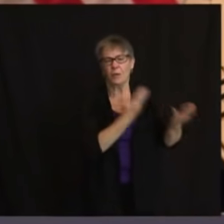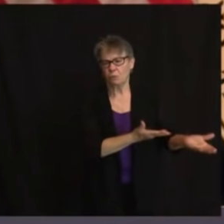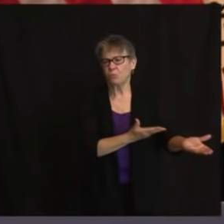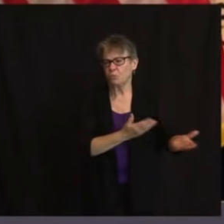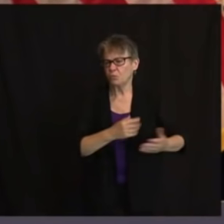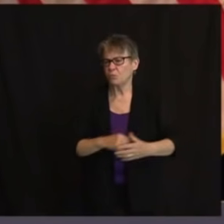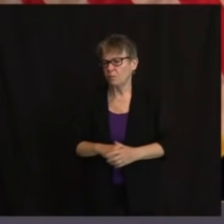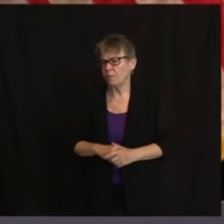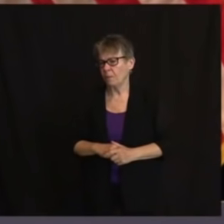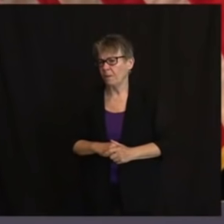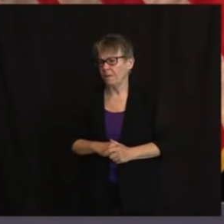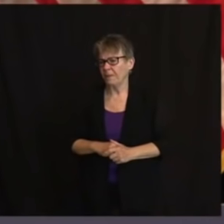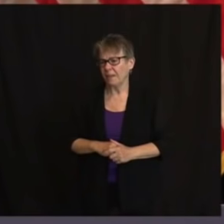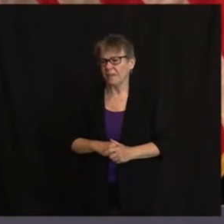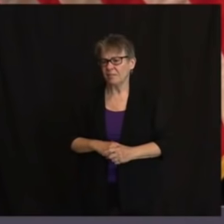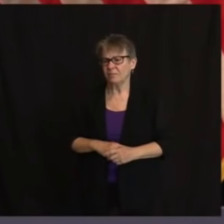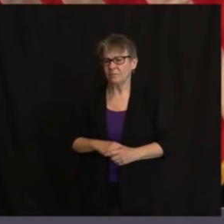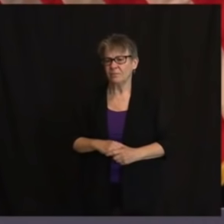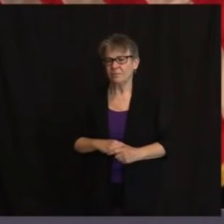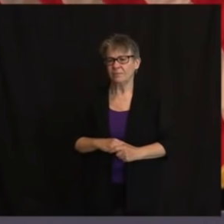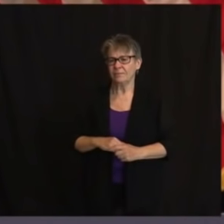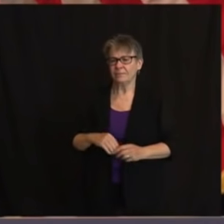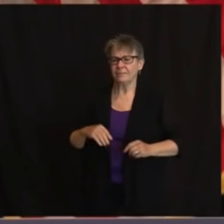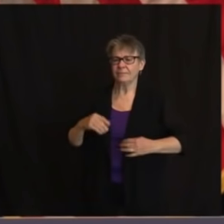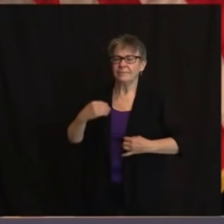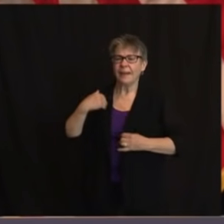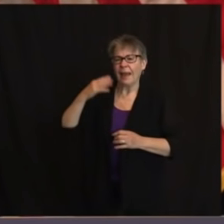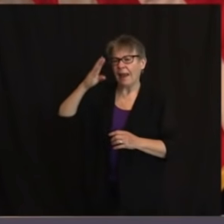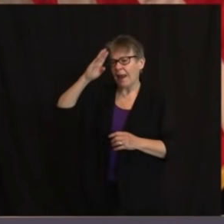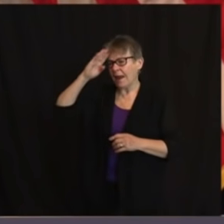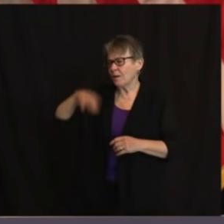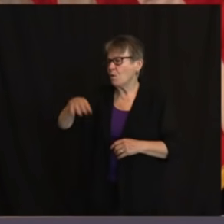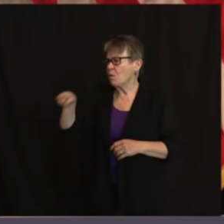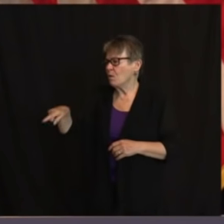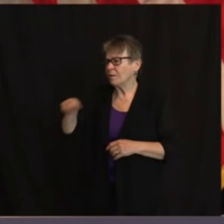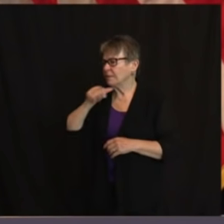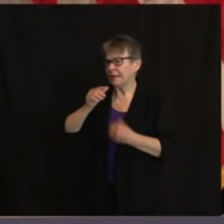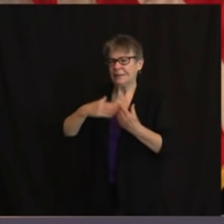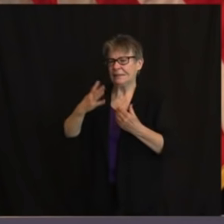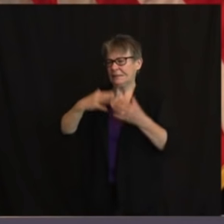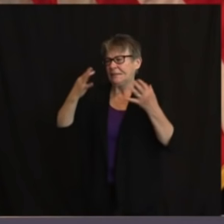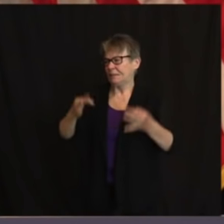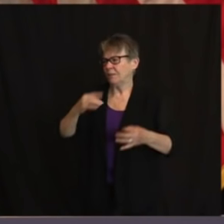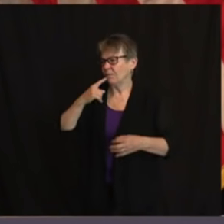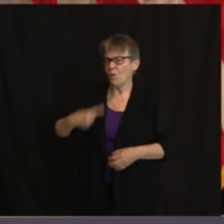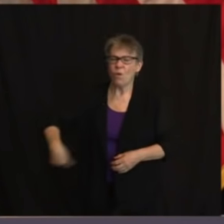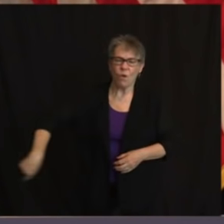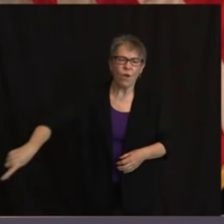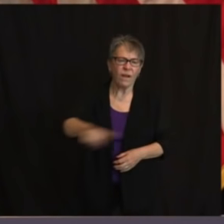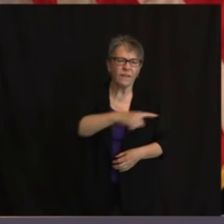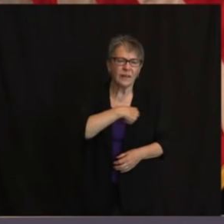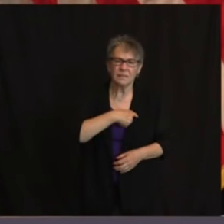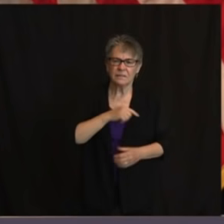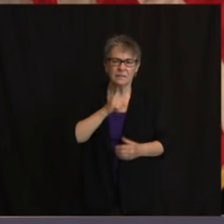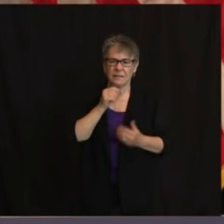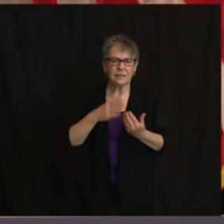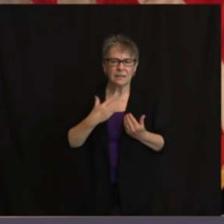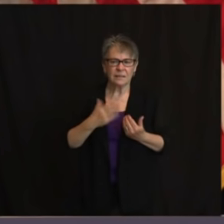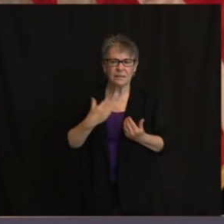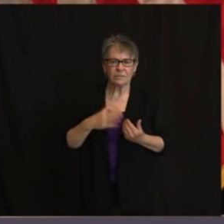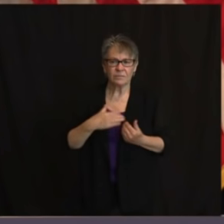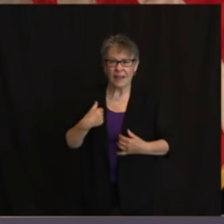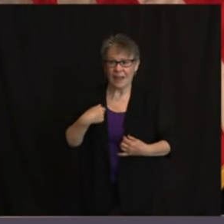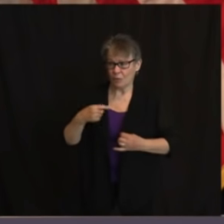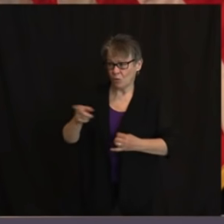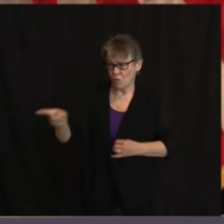easy call for you, for Judy, for me, for any of us, including at a very personal level. As you point out, you got a